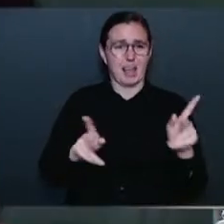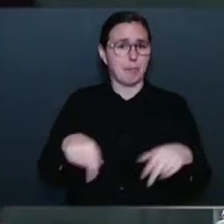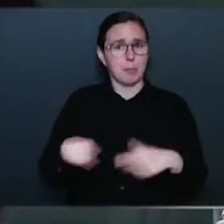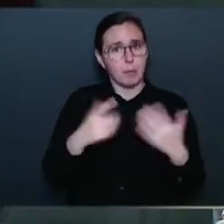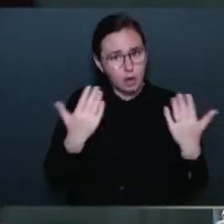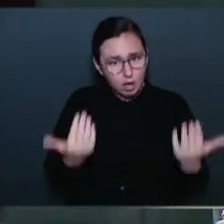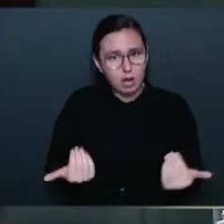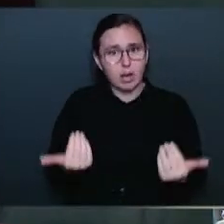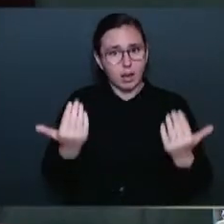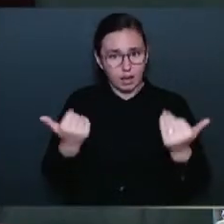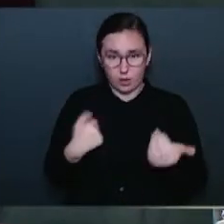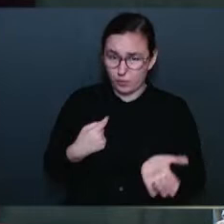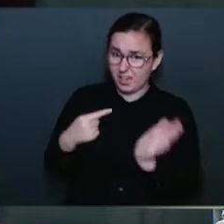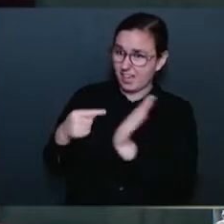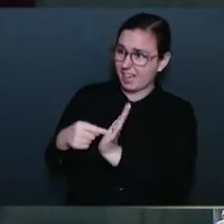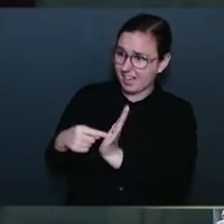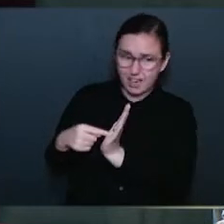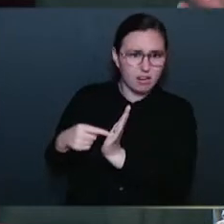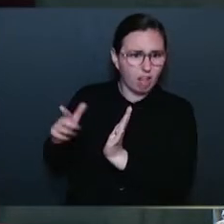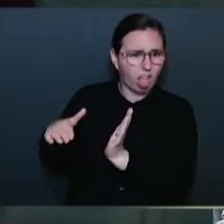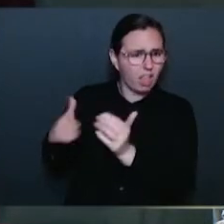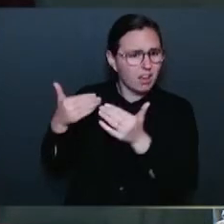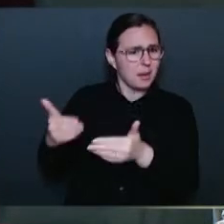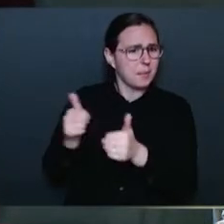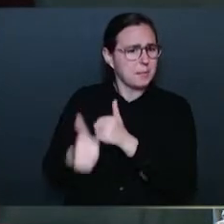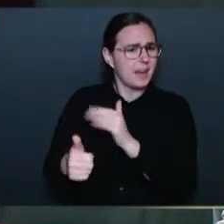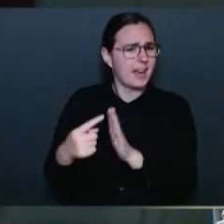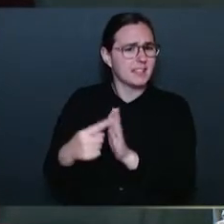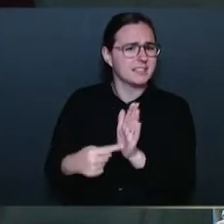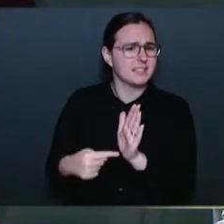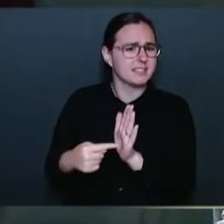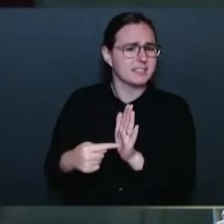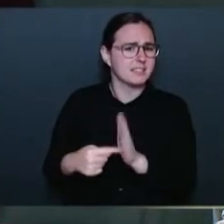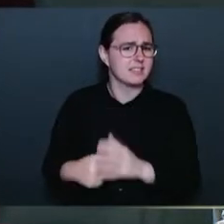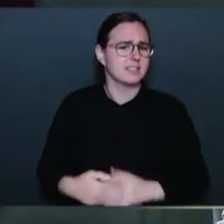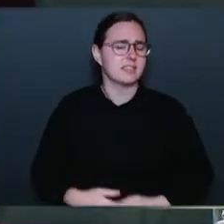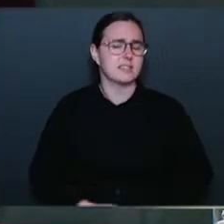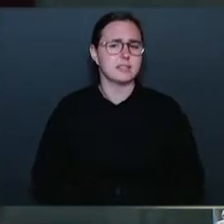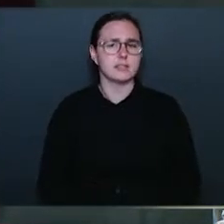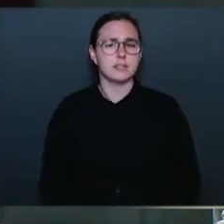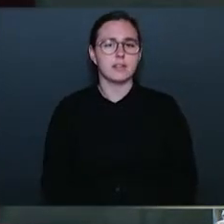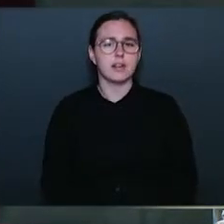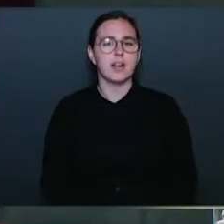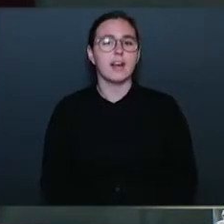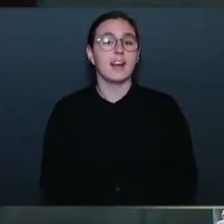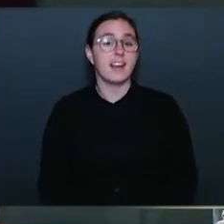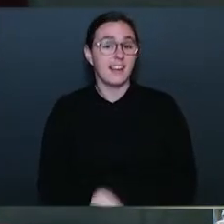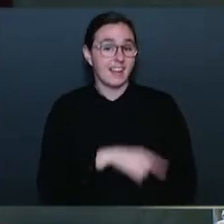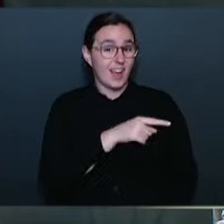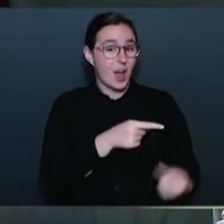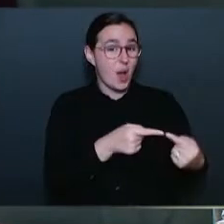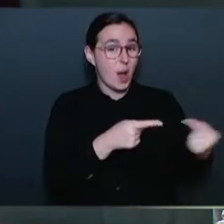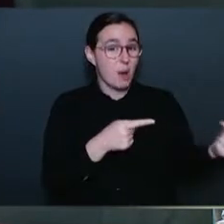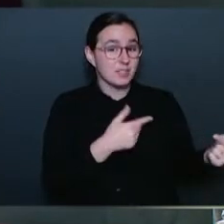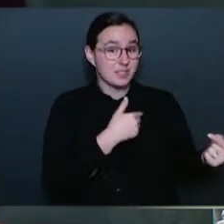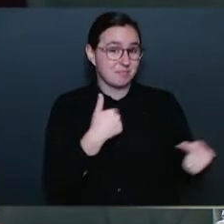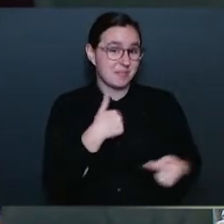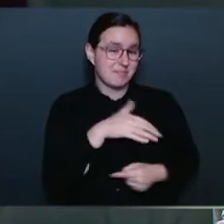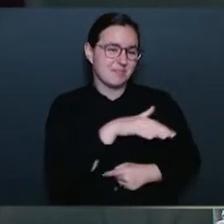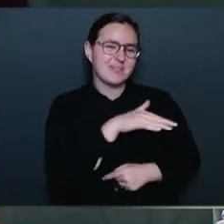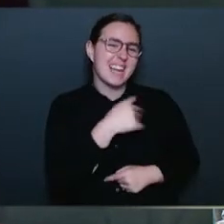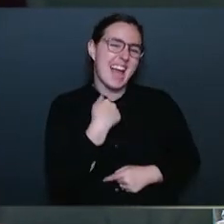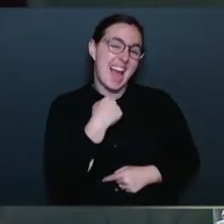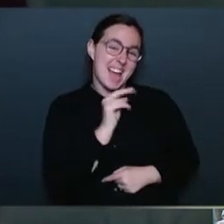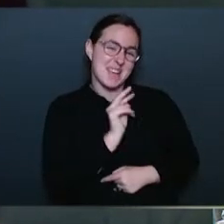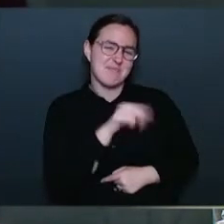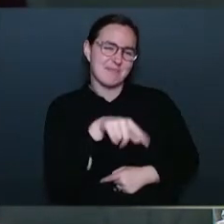thank you Mr Speaker I think that the members opposite are forgetting that there are multiple parts of their bill and they put one part of their